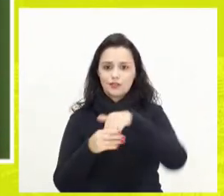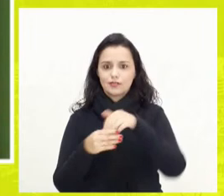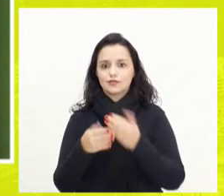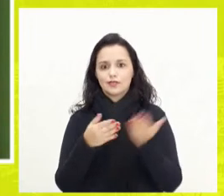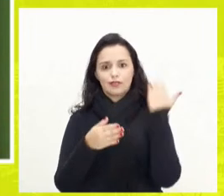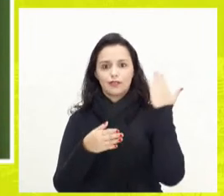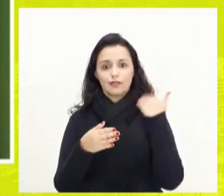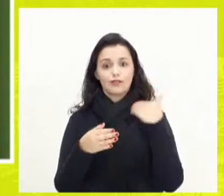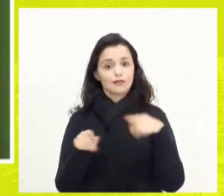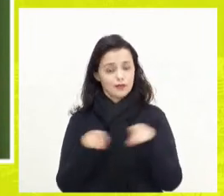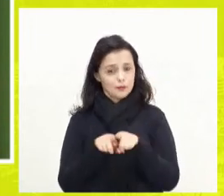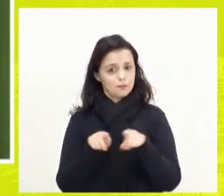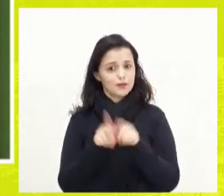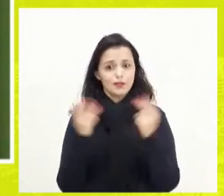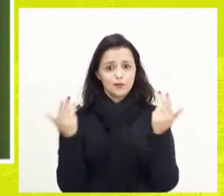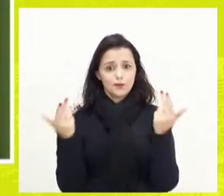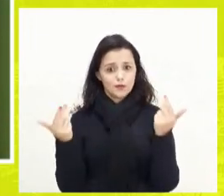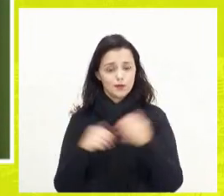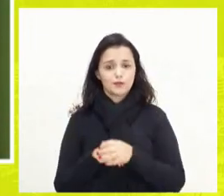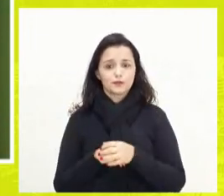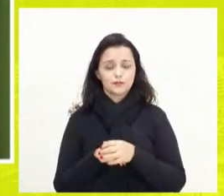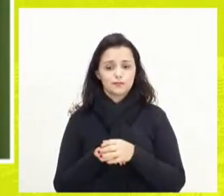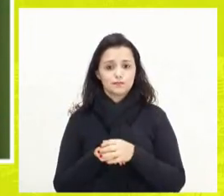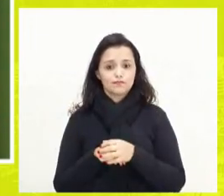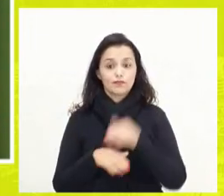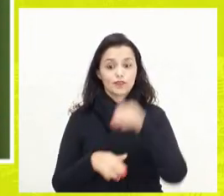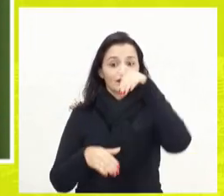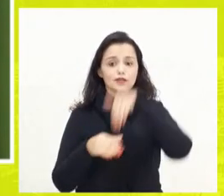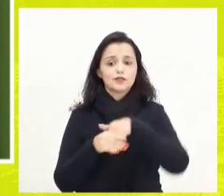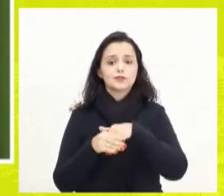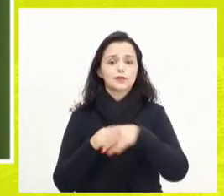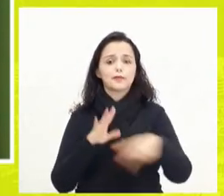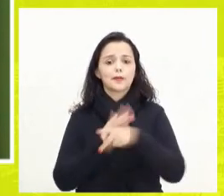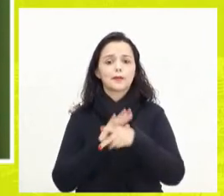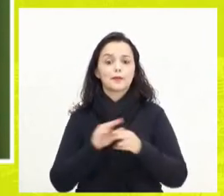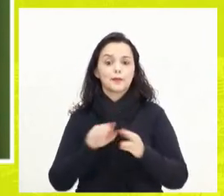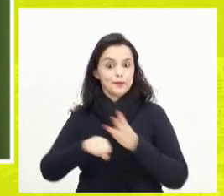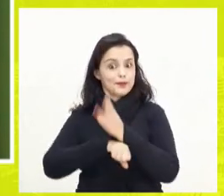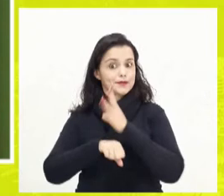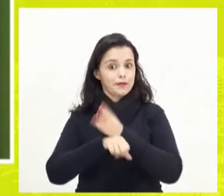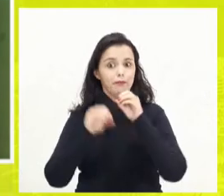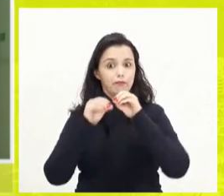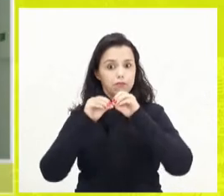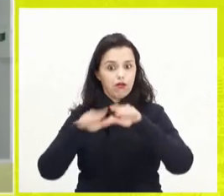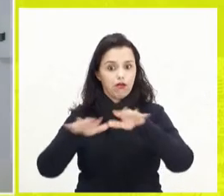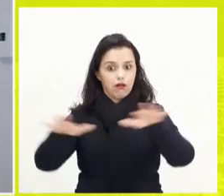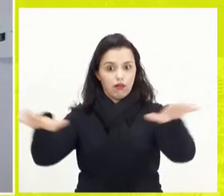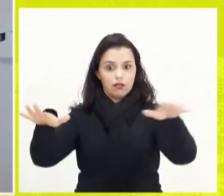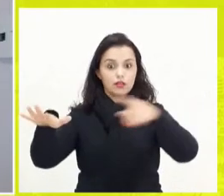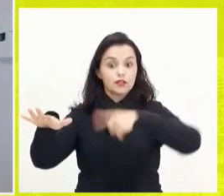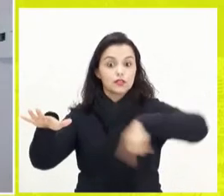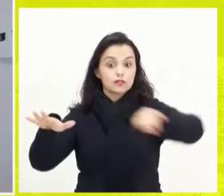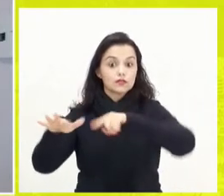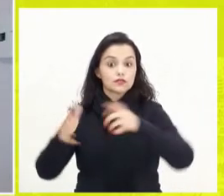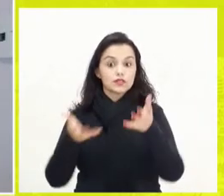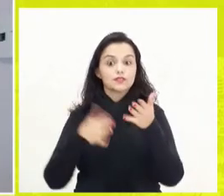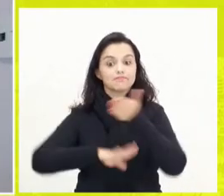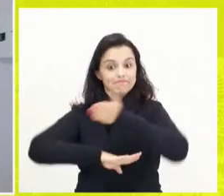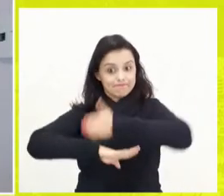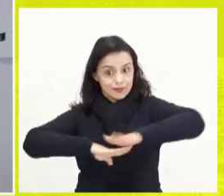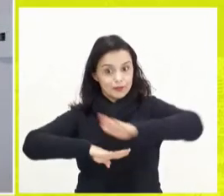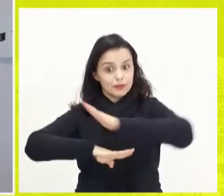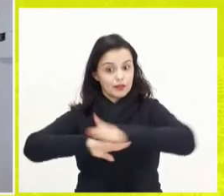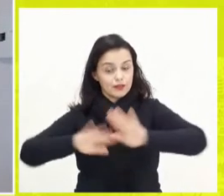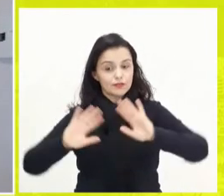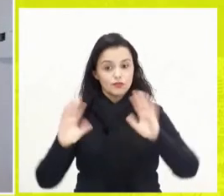the mis the election through the what's up you know i mean this is what happened last election so let's not